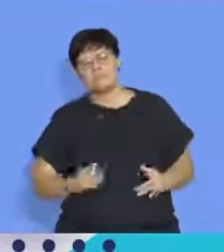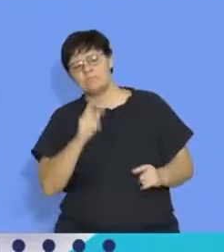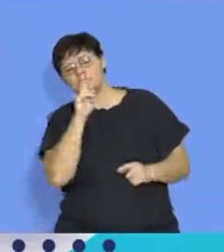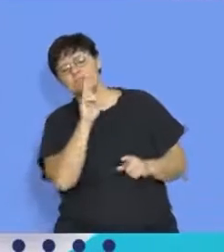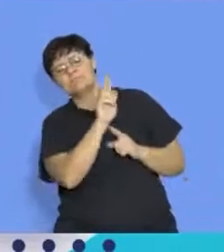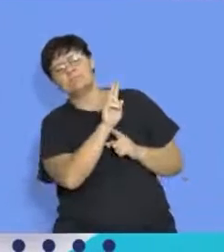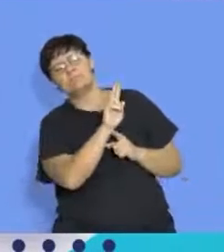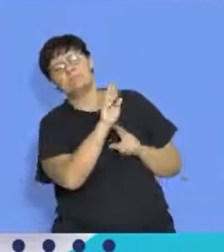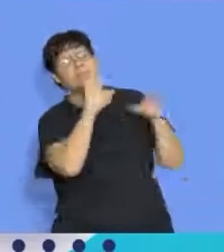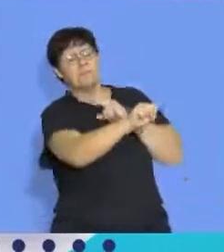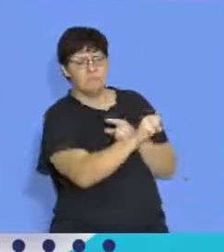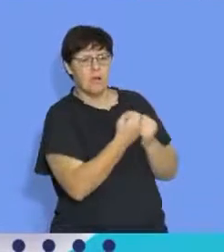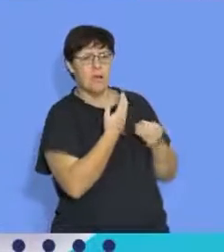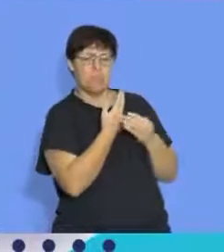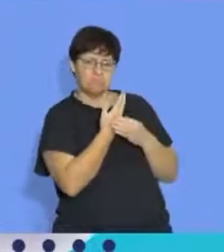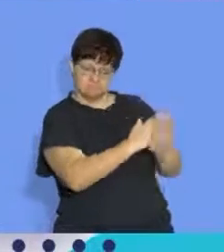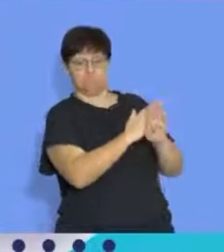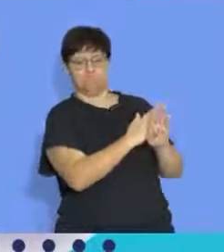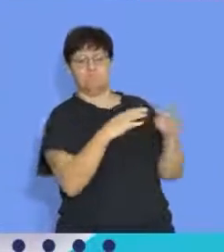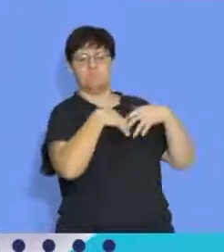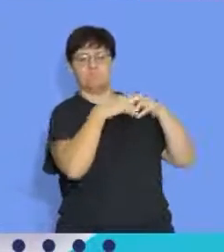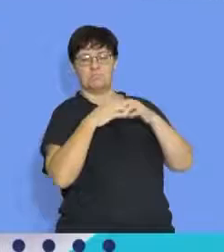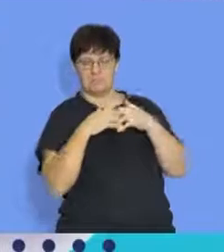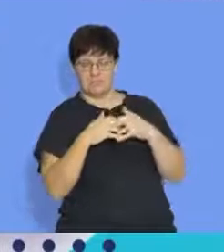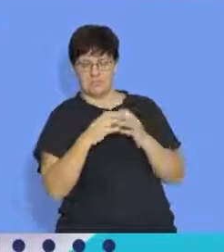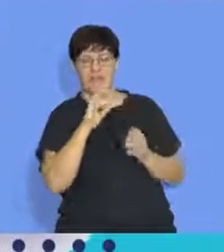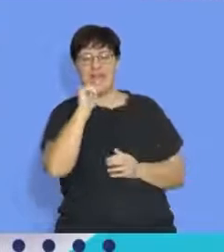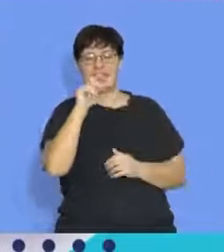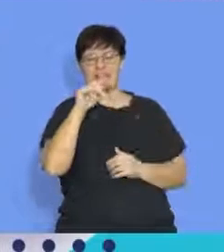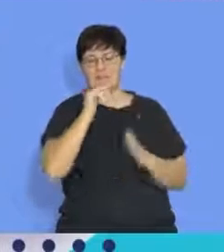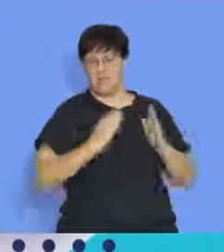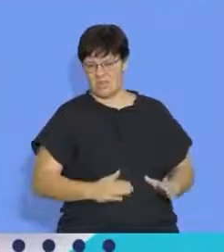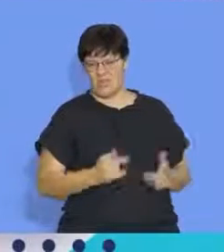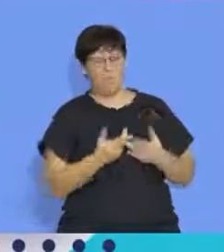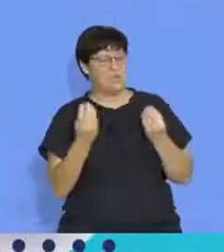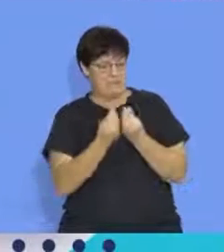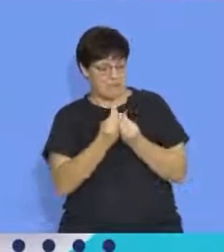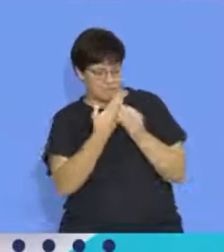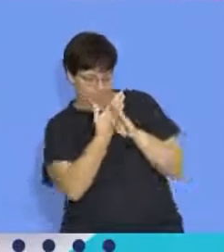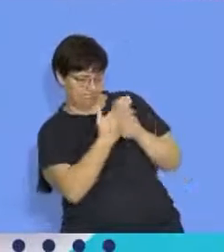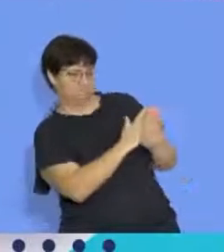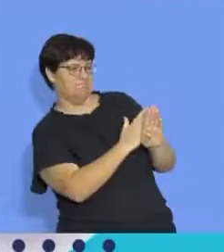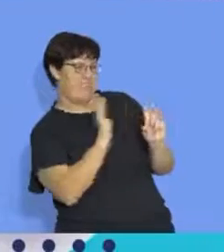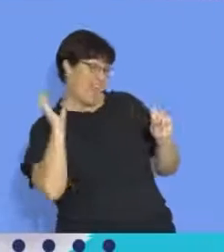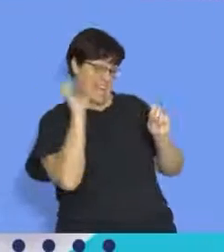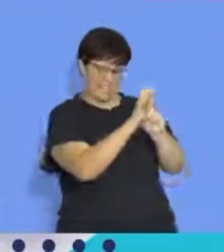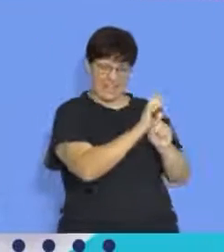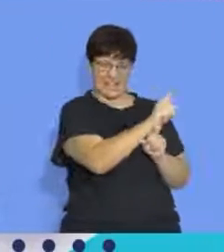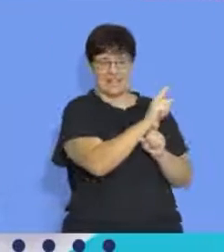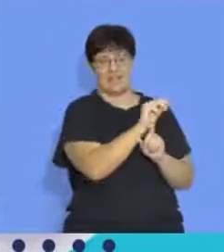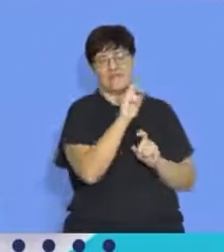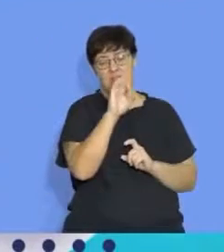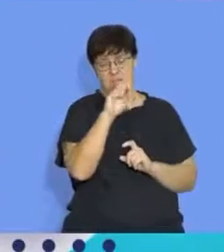to make a response. And that response is an antibody or something that is going to fight that virus.